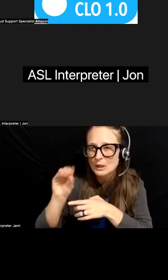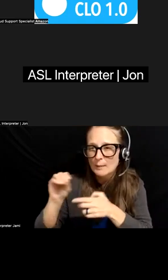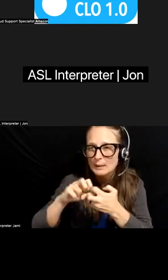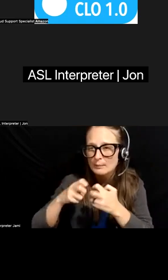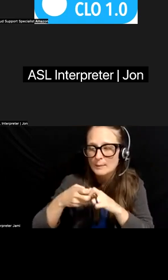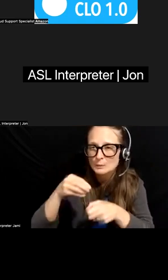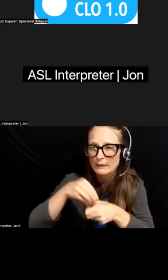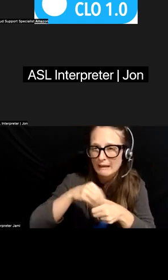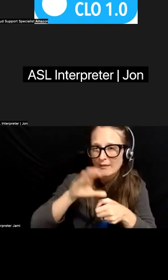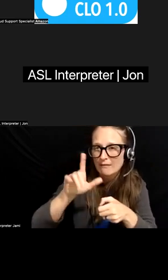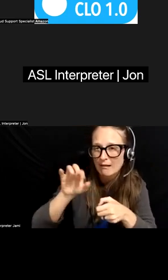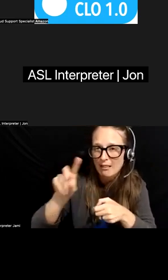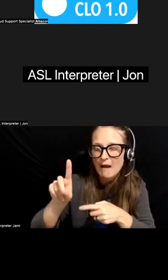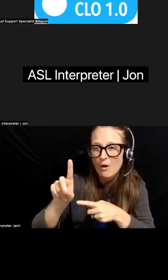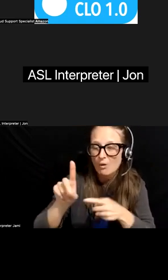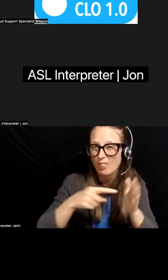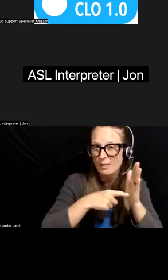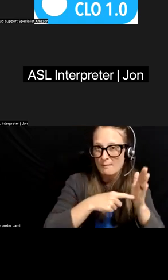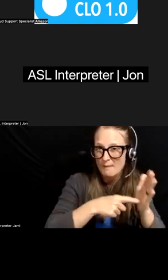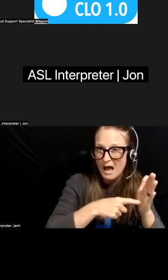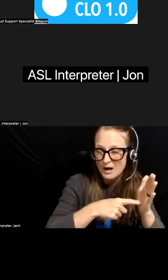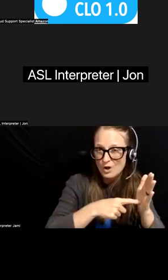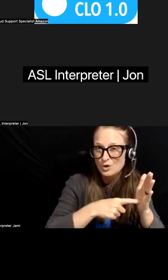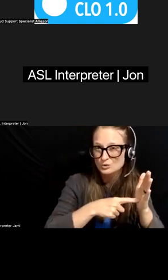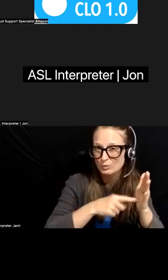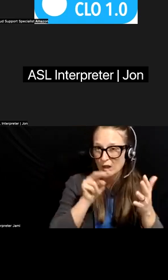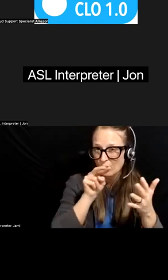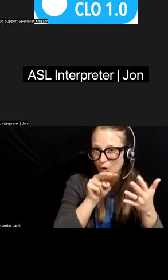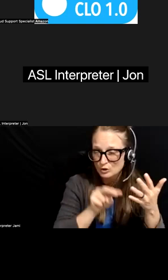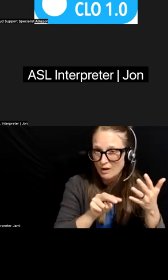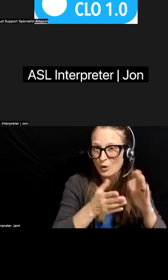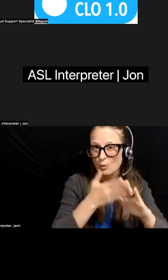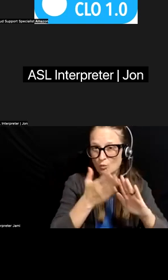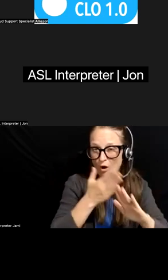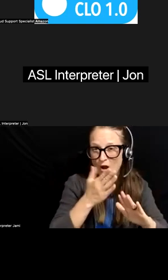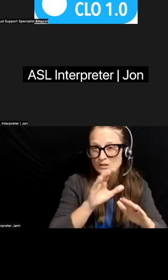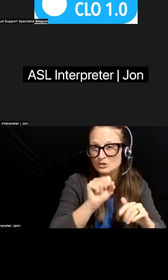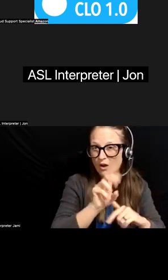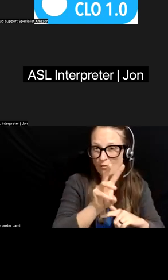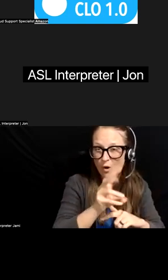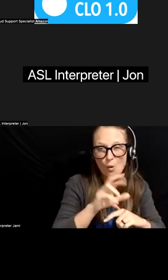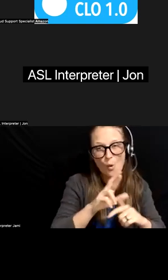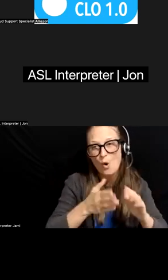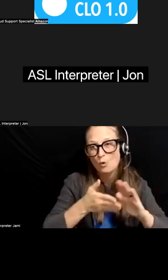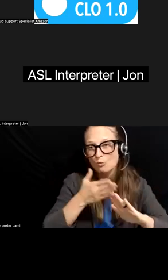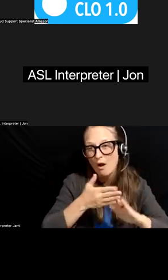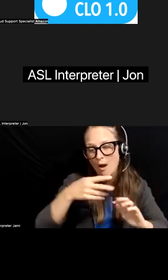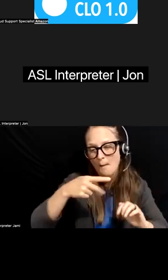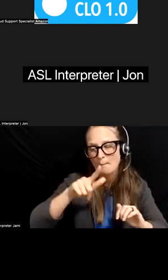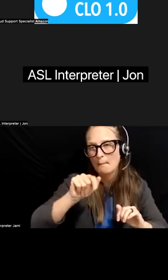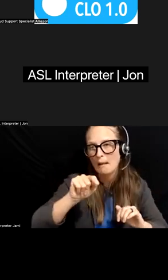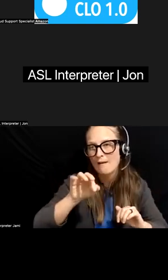The models we looked at, and just want to run the software, or you want to run your platform itself,